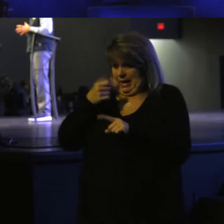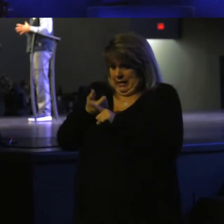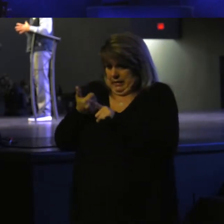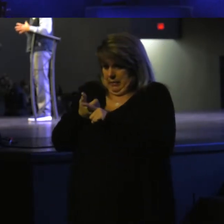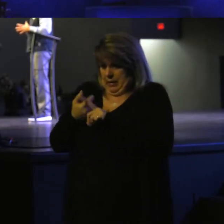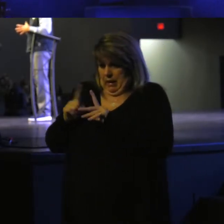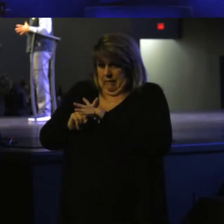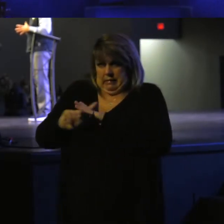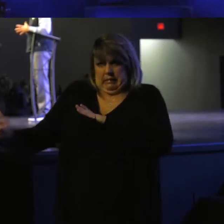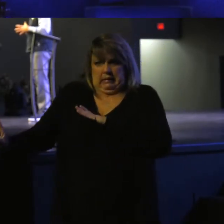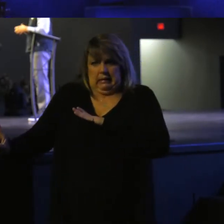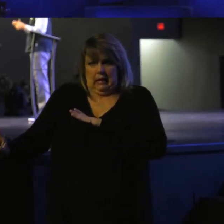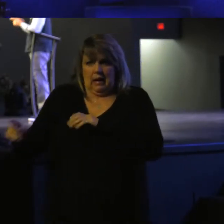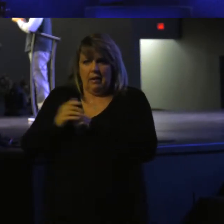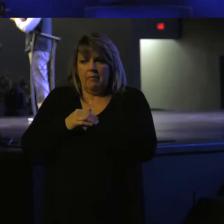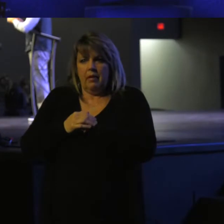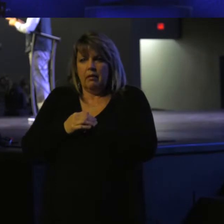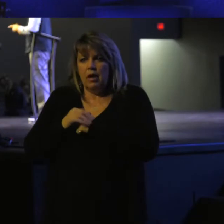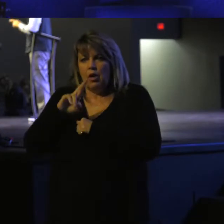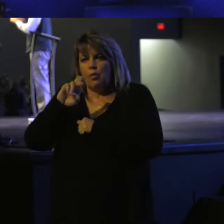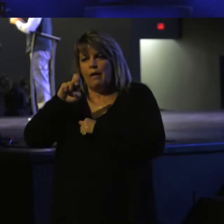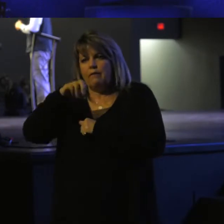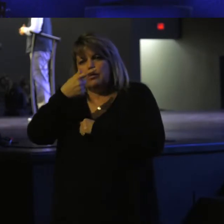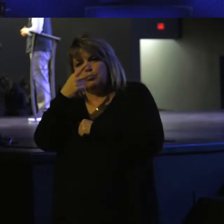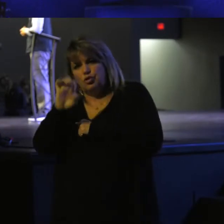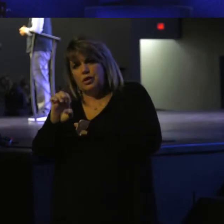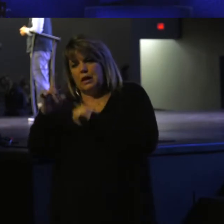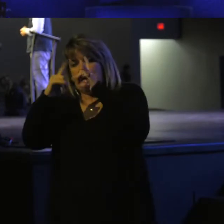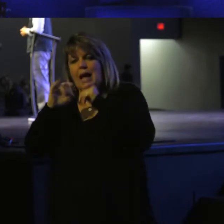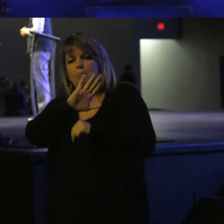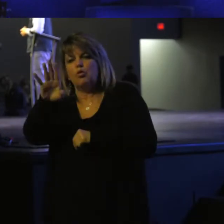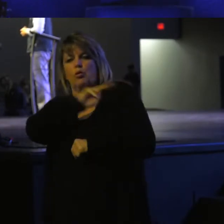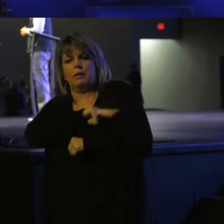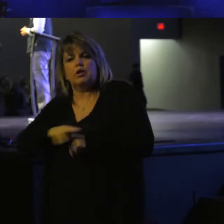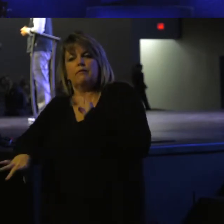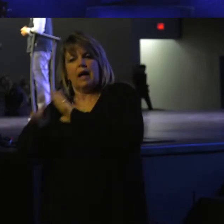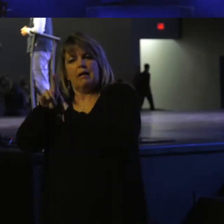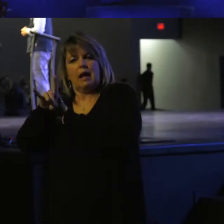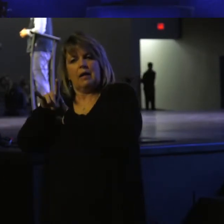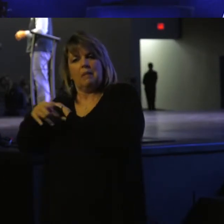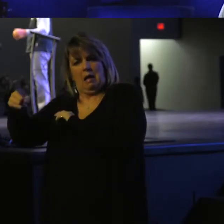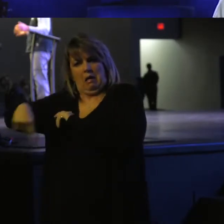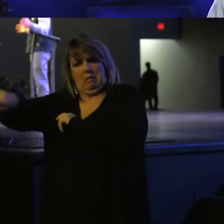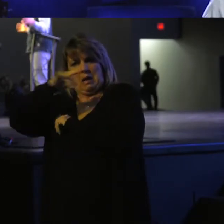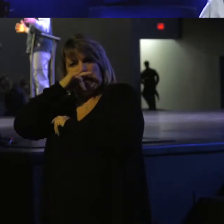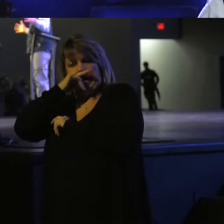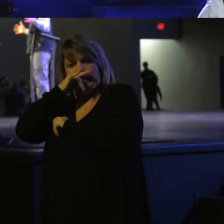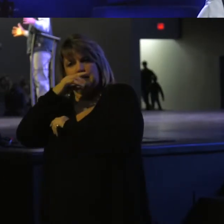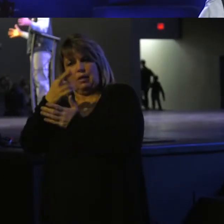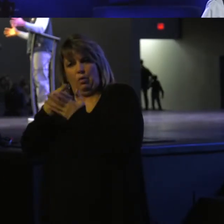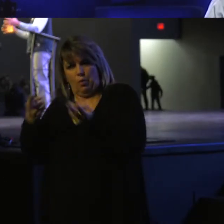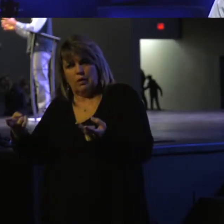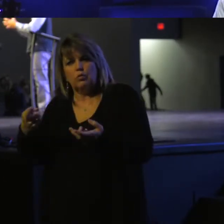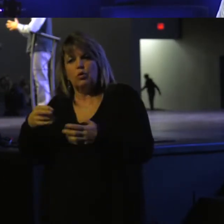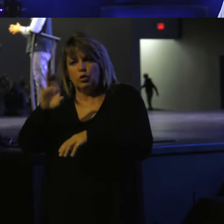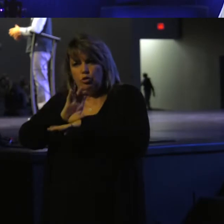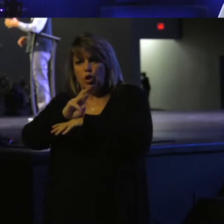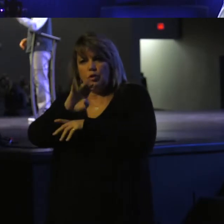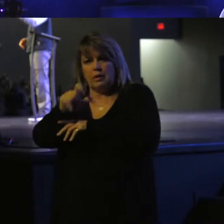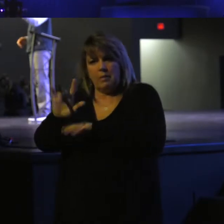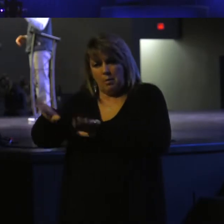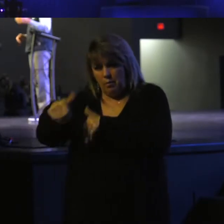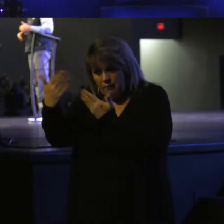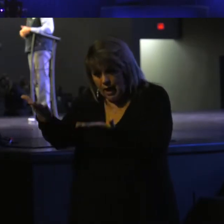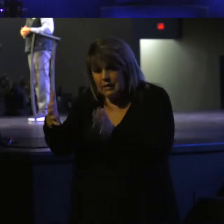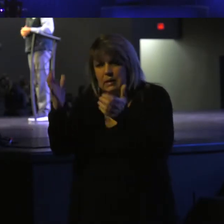into the refugee camp, and there your missionaries found out about them. And with the resources that this church generously provides